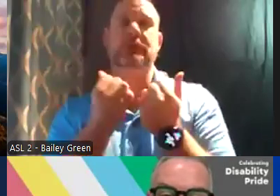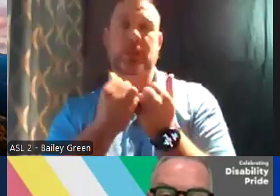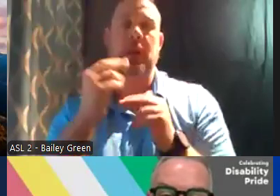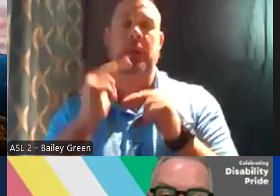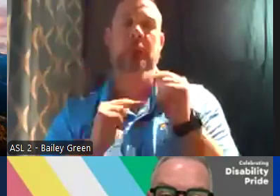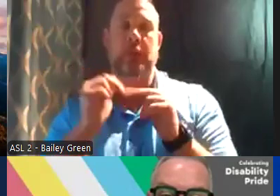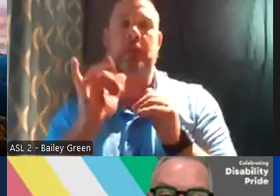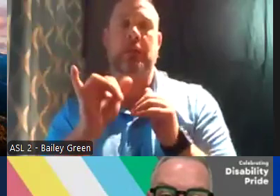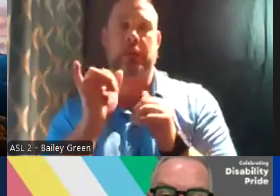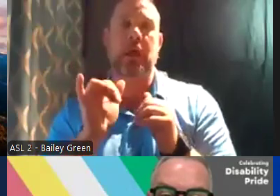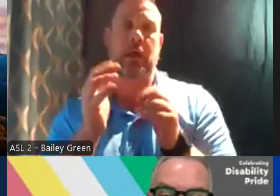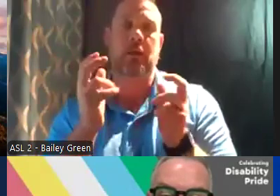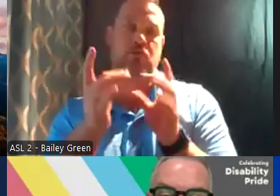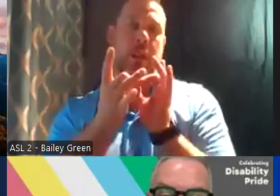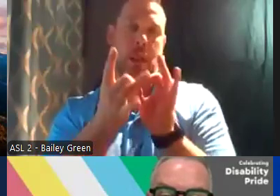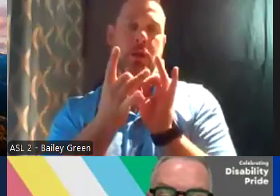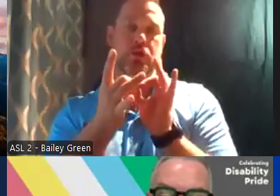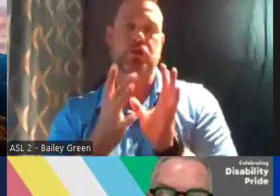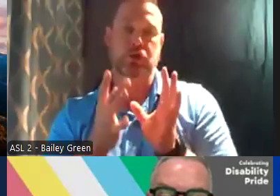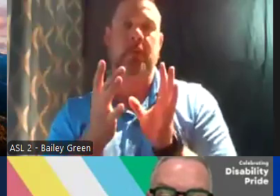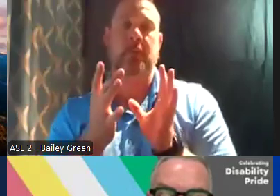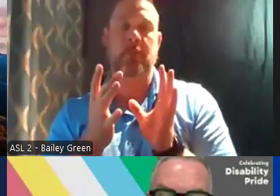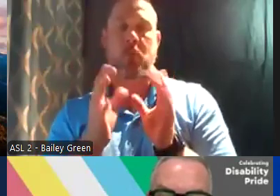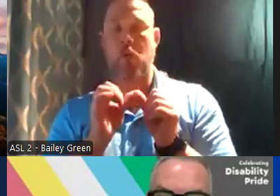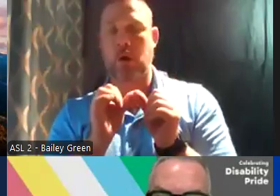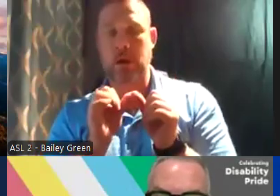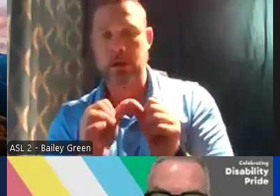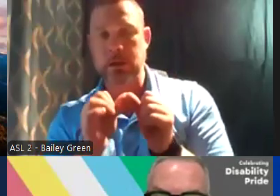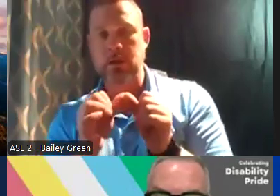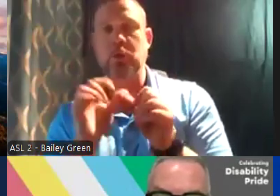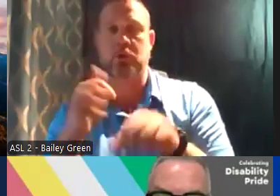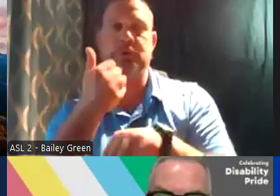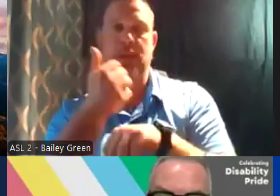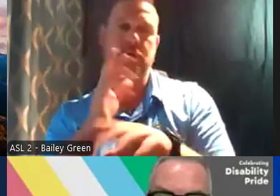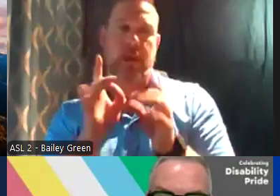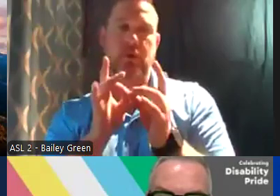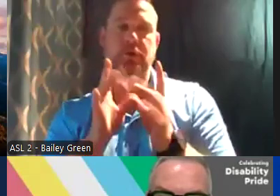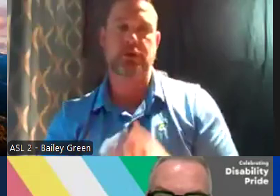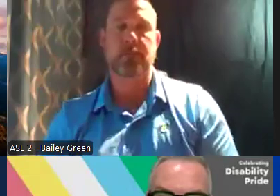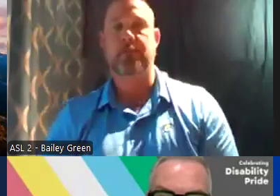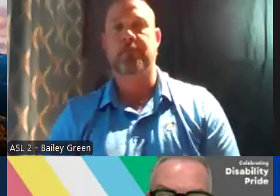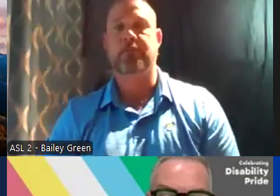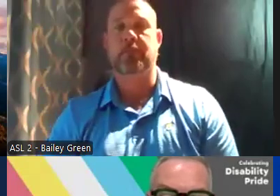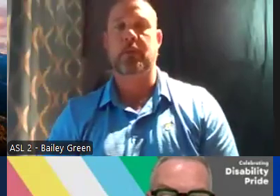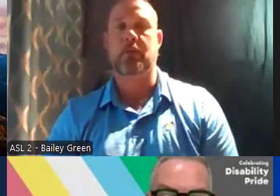that relationship or continuing to establish that relationship. So